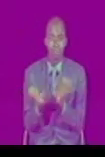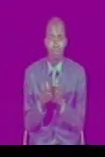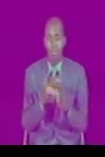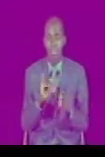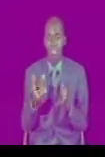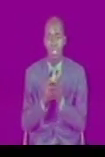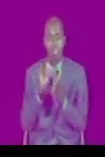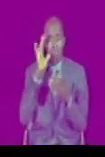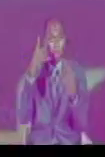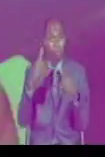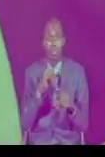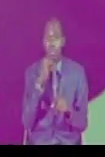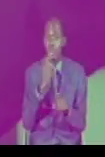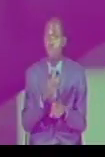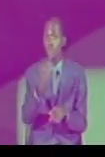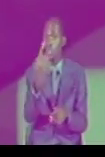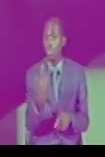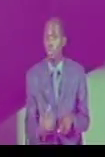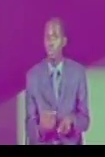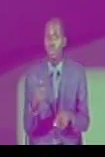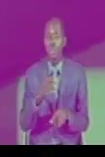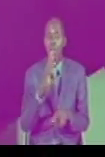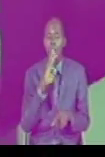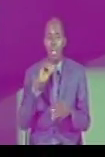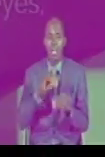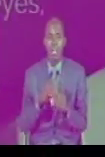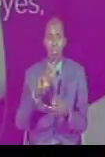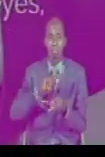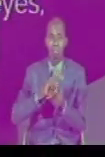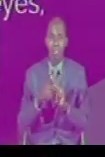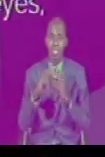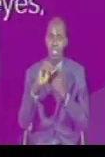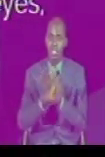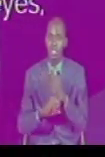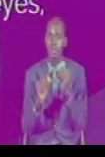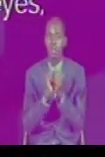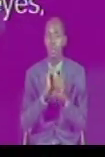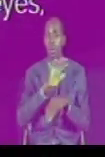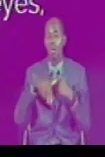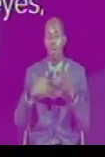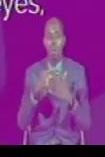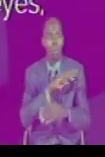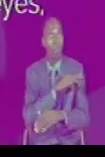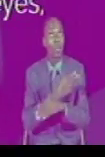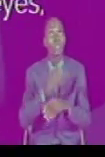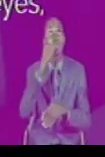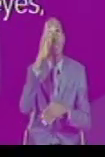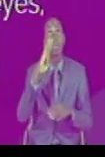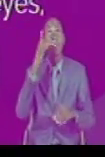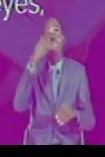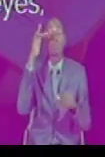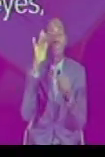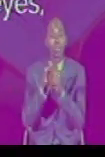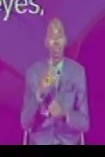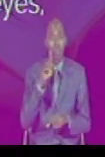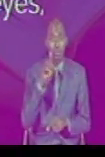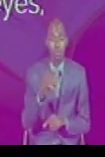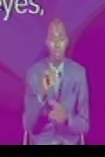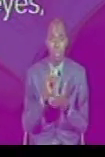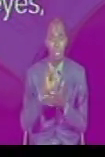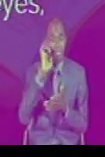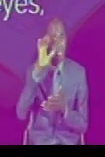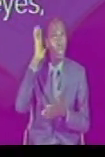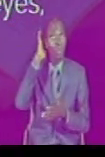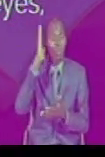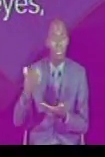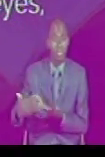just you alone, you are in partnership with the Almighty God. And he says, I will gather you. And then he says, I will